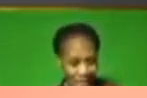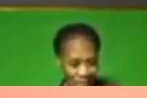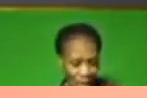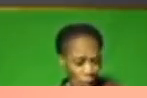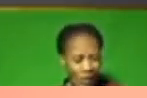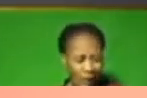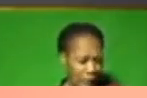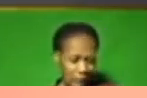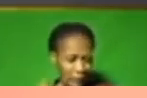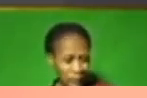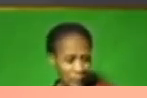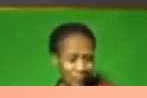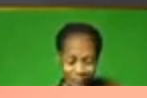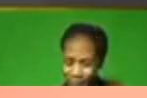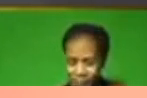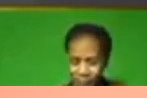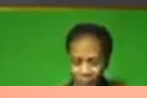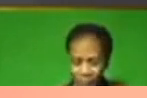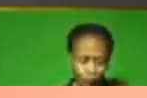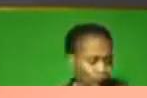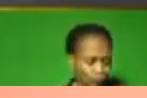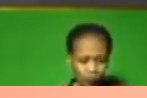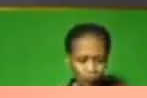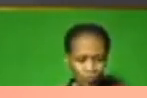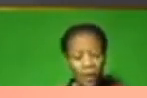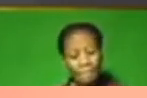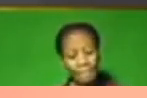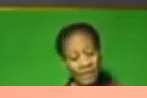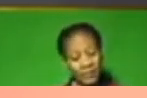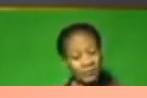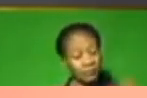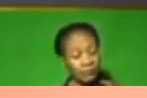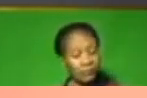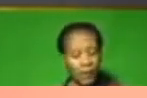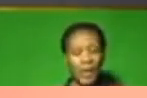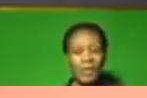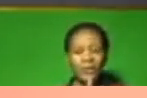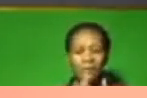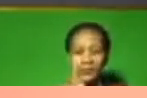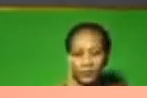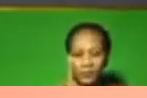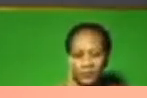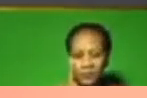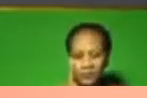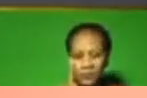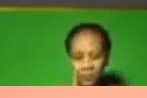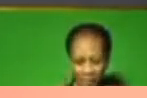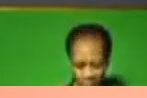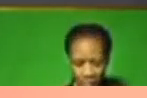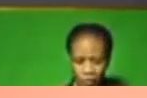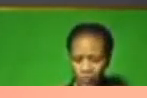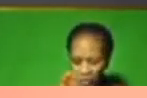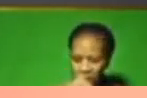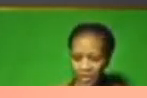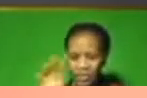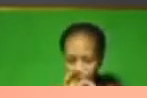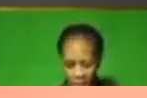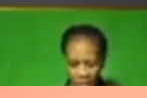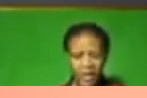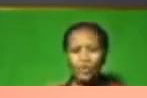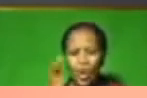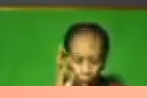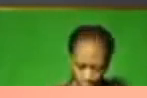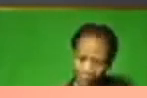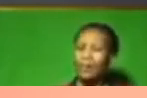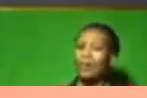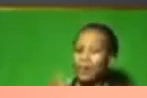Genocide Convention. The Presidency, together with the Department of International Relations and Cooperation, will